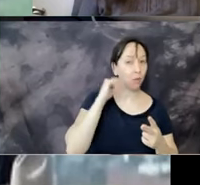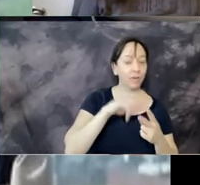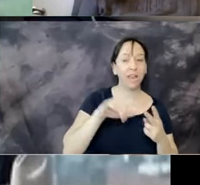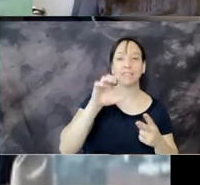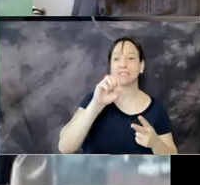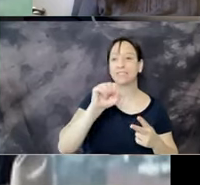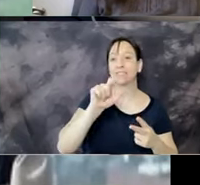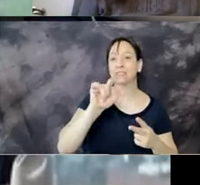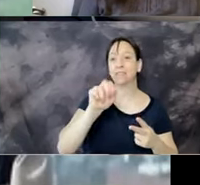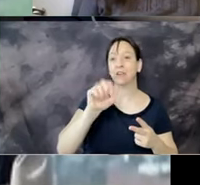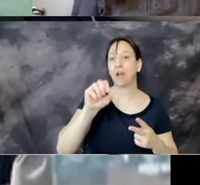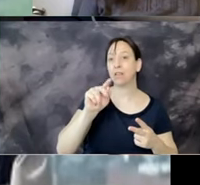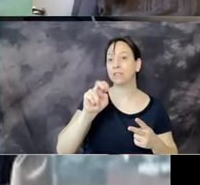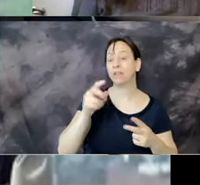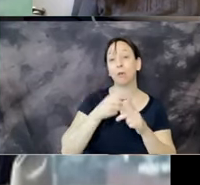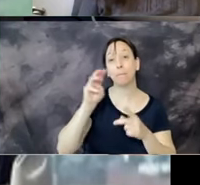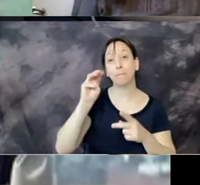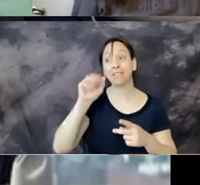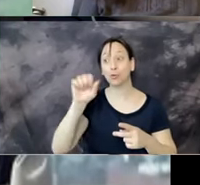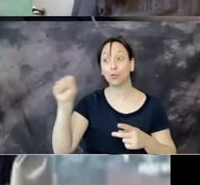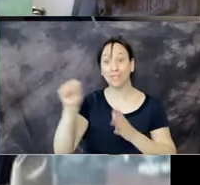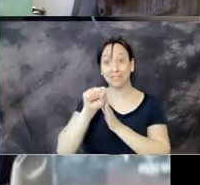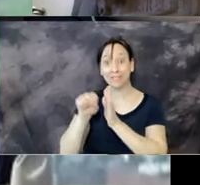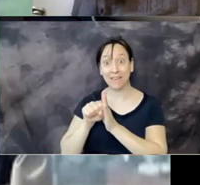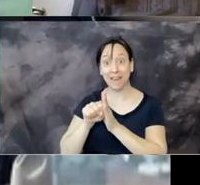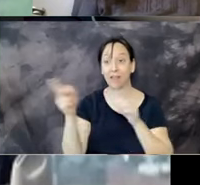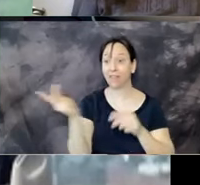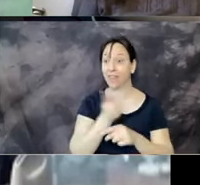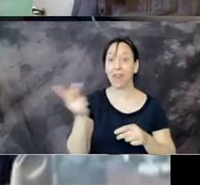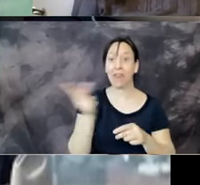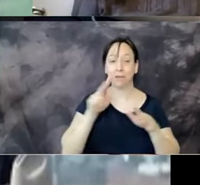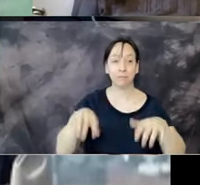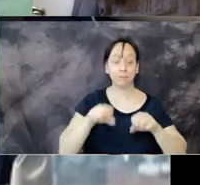of Massachusetts introduced H.R.